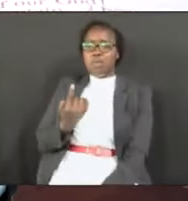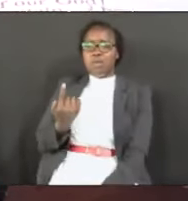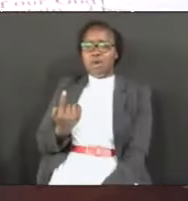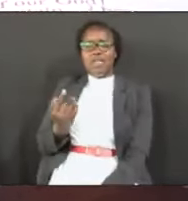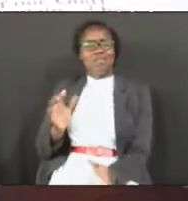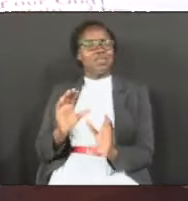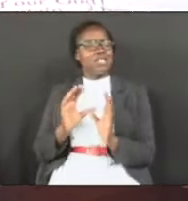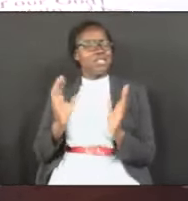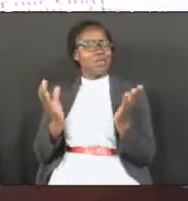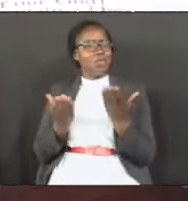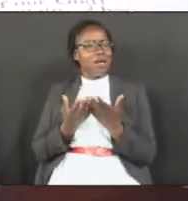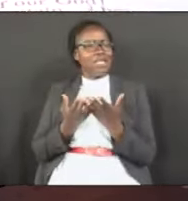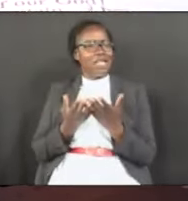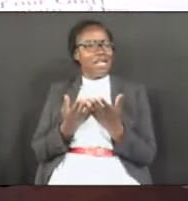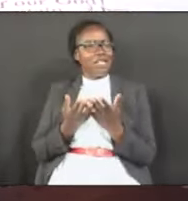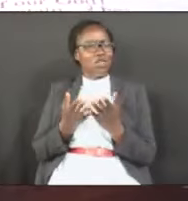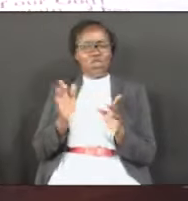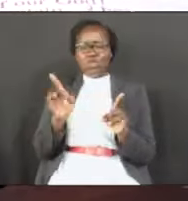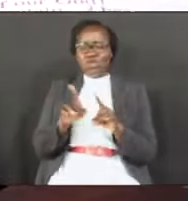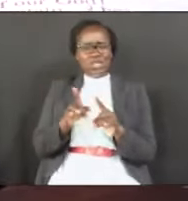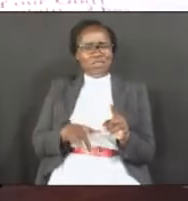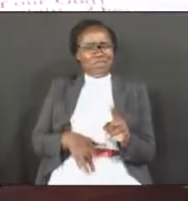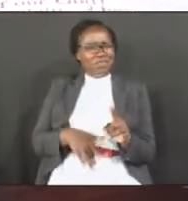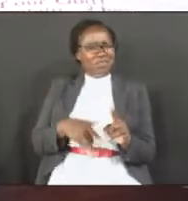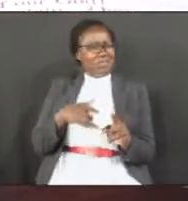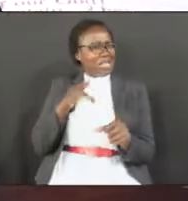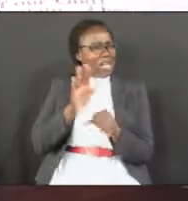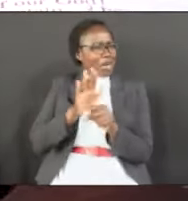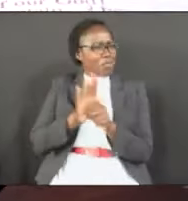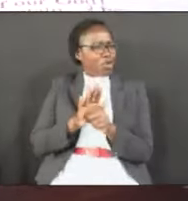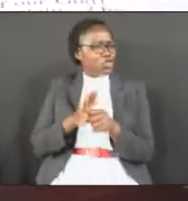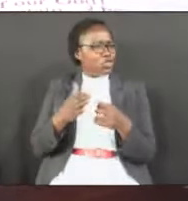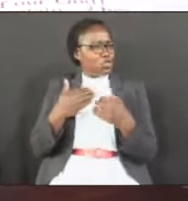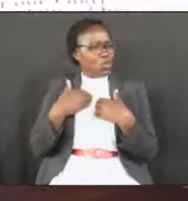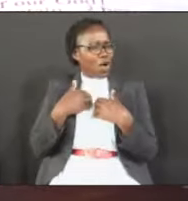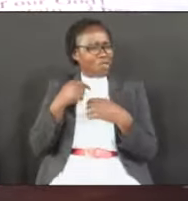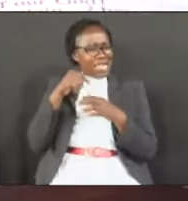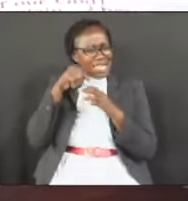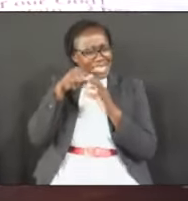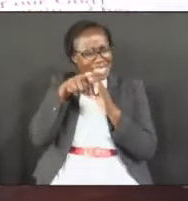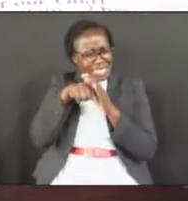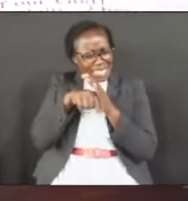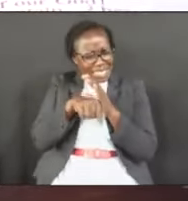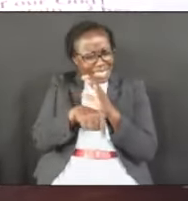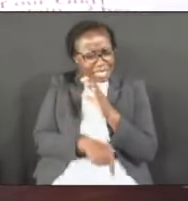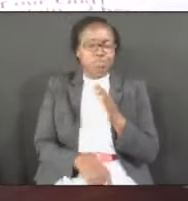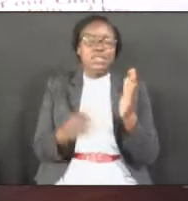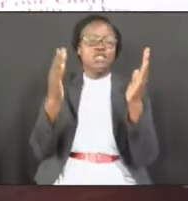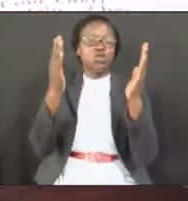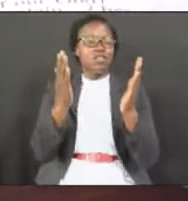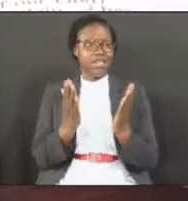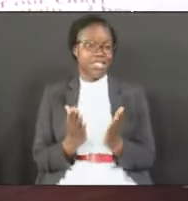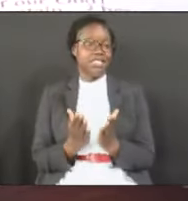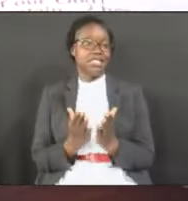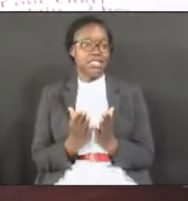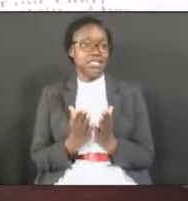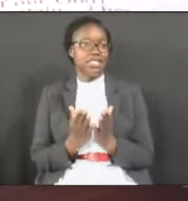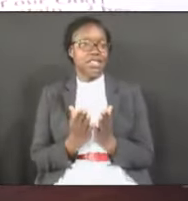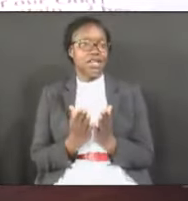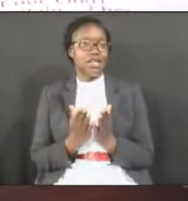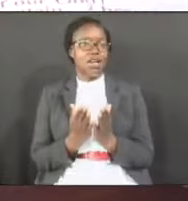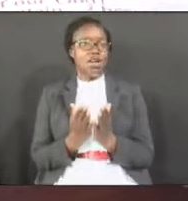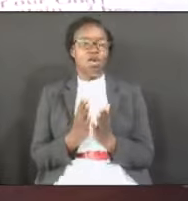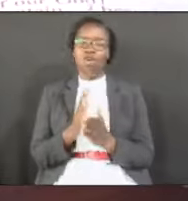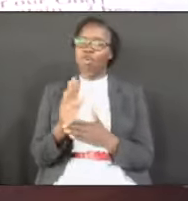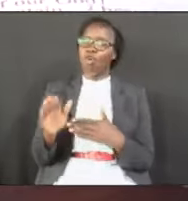and you feel so much like you are thrown deep into a horrible pit. And all